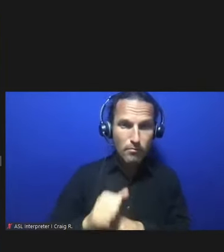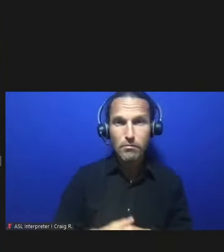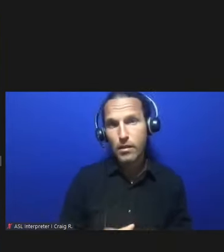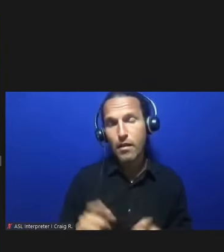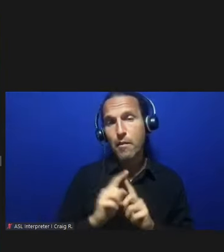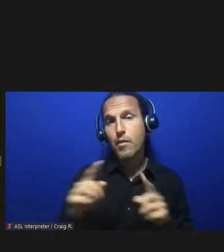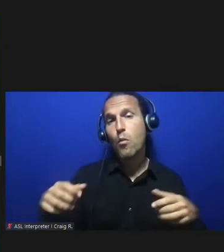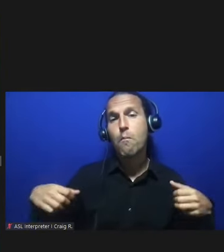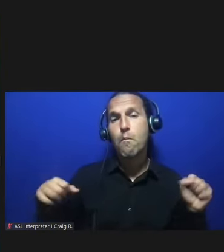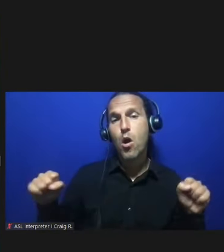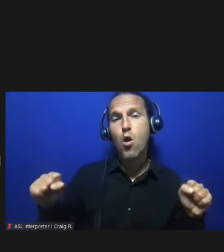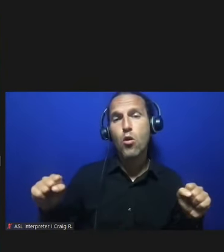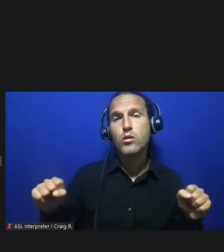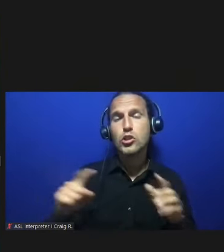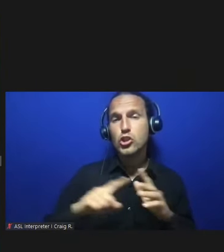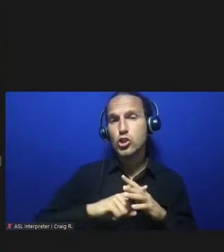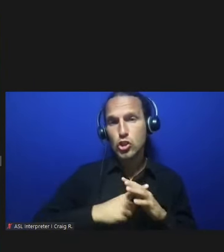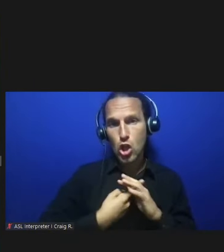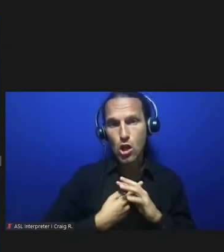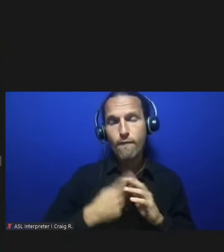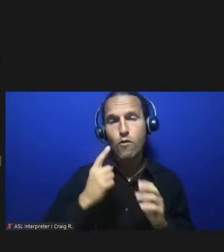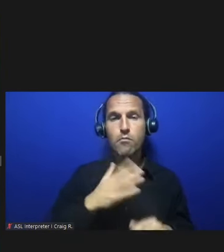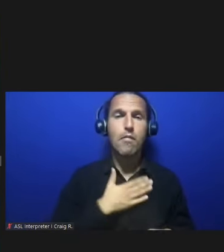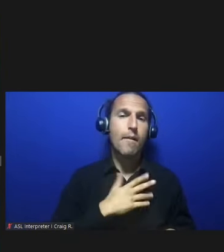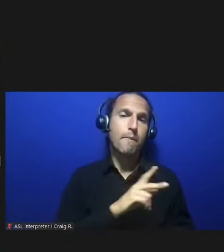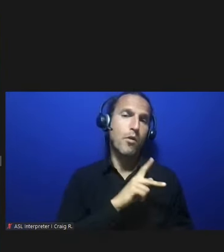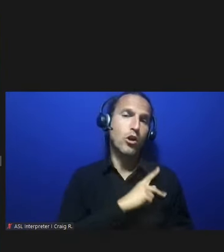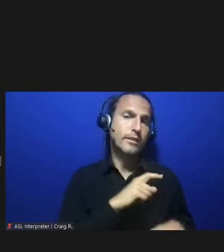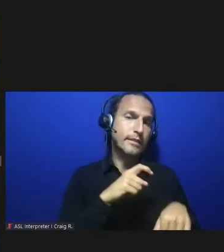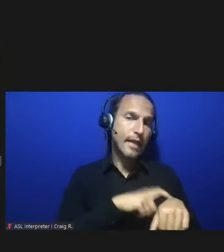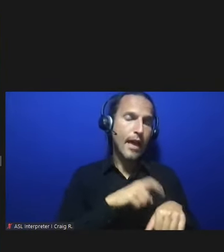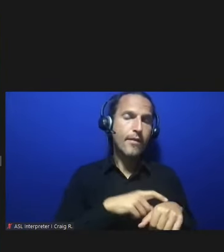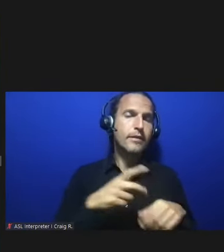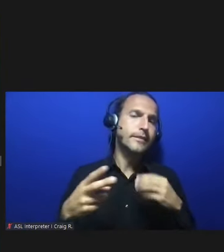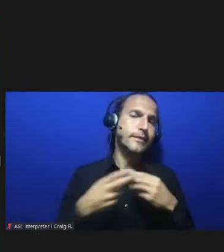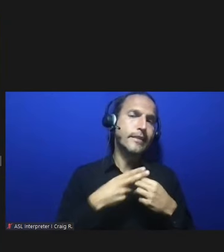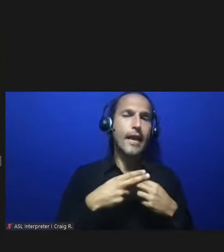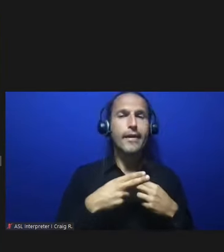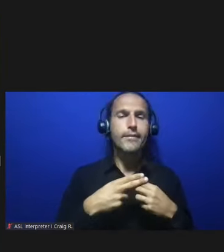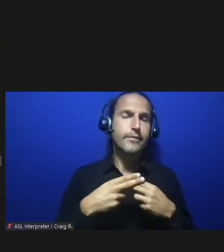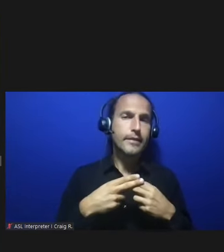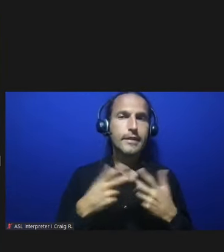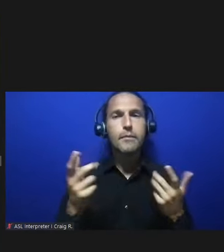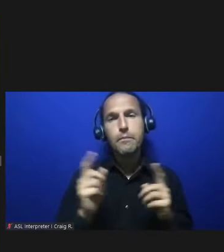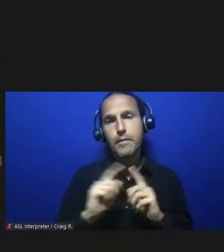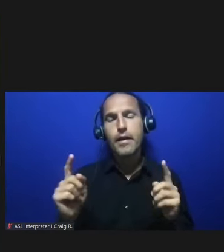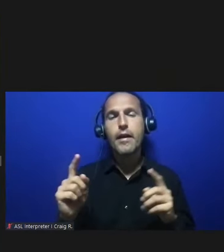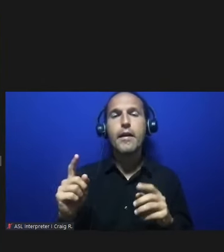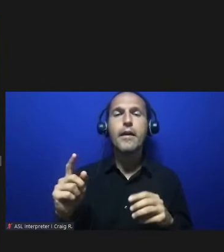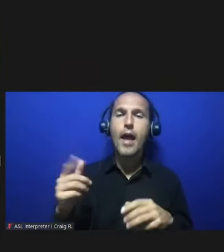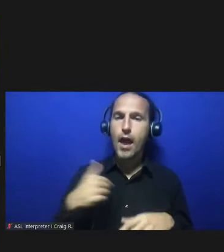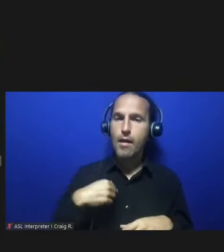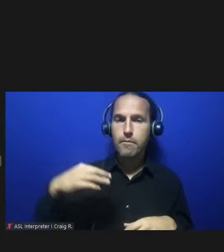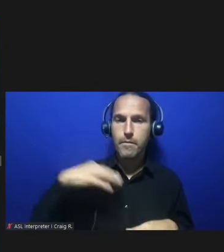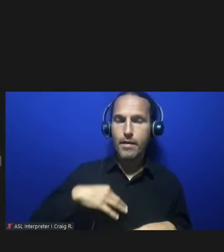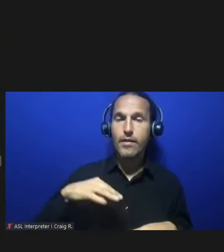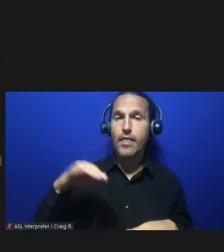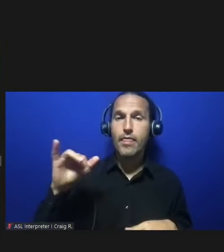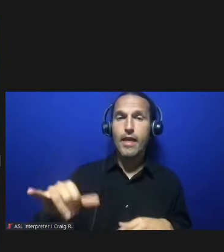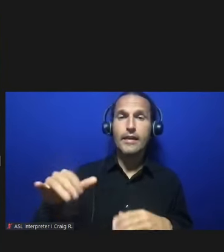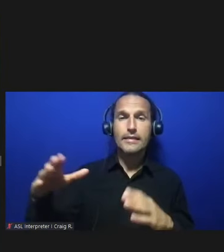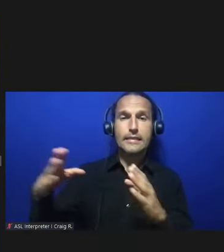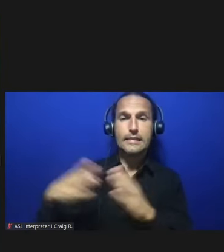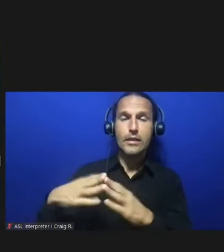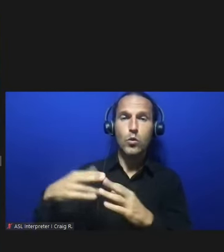my motorcycle riding started out for my personal time and cost savings, I realized that I was benefiting the city that I love so